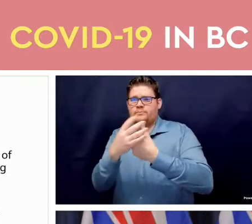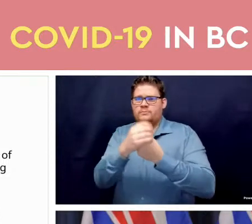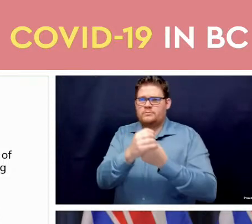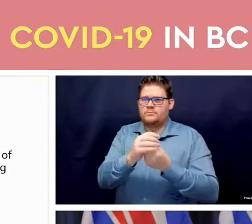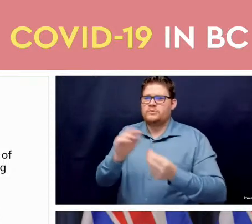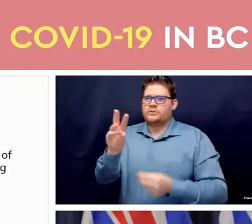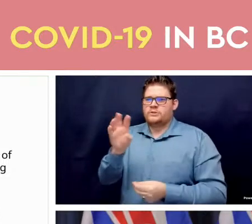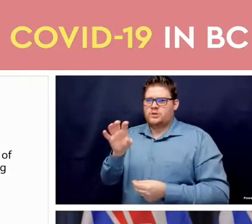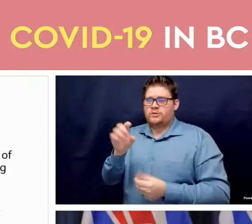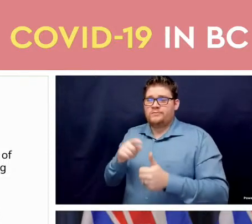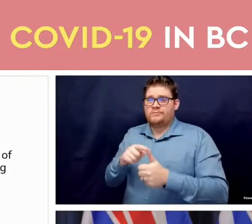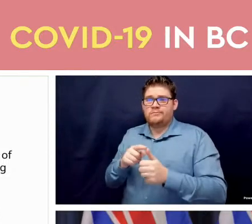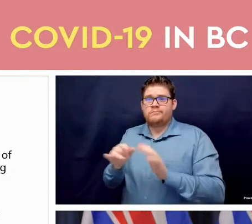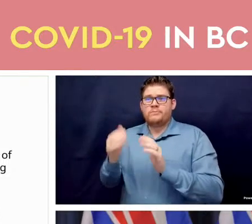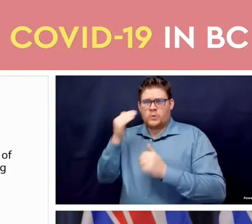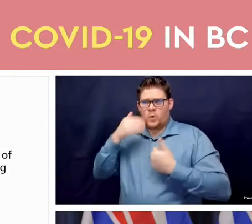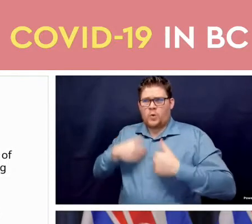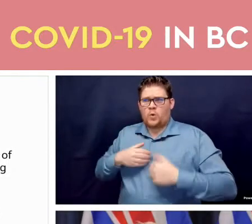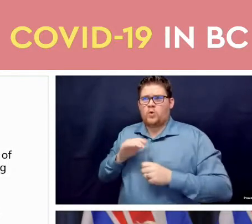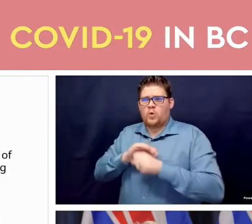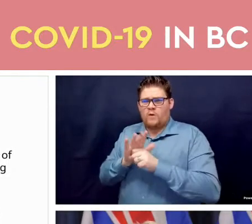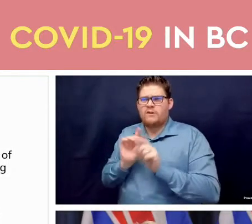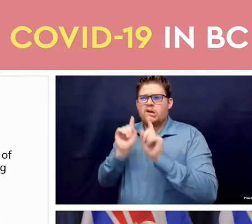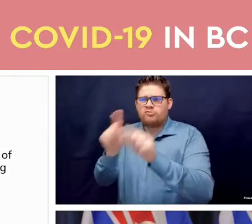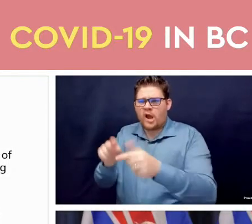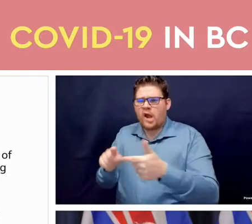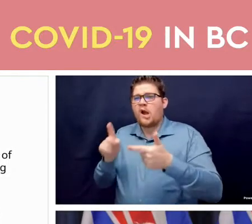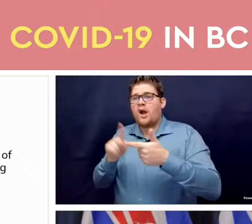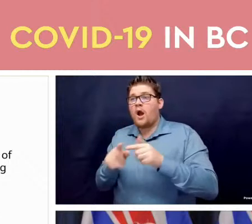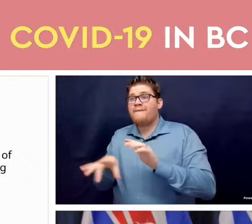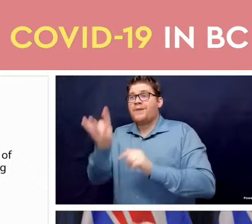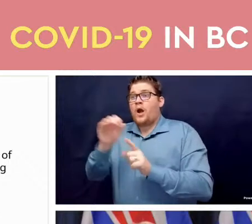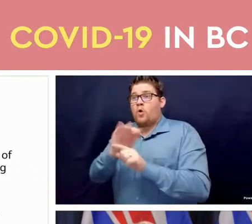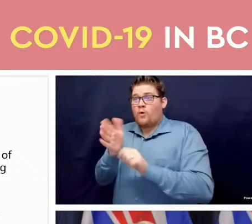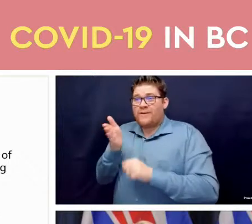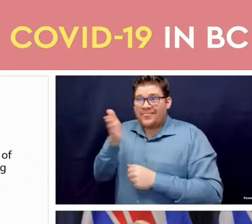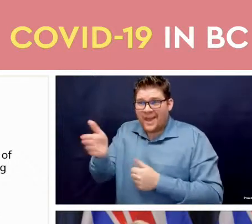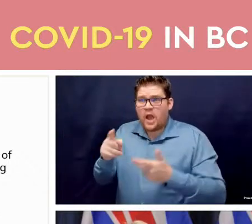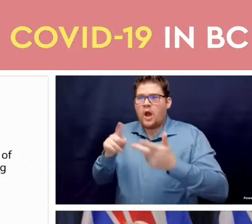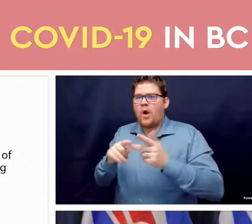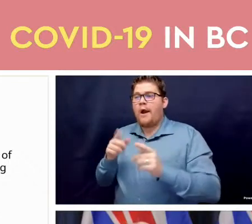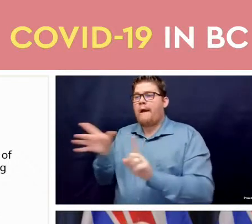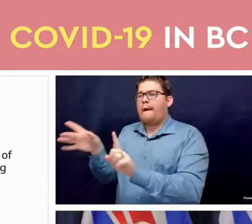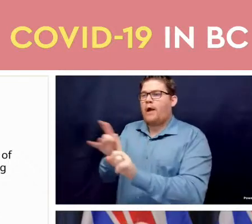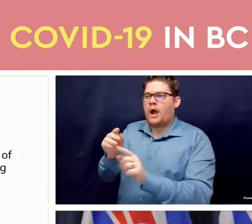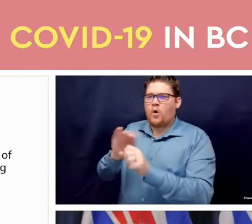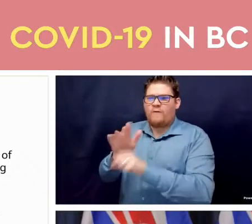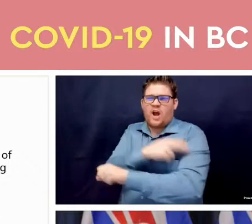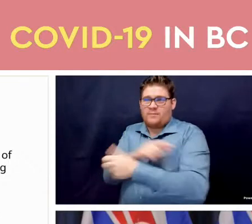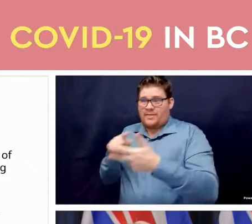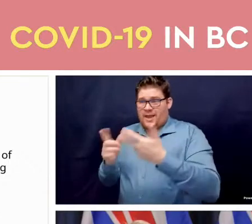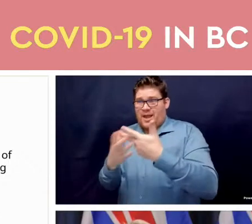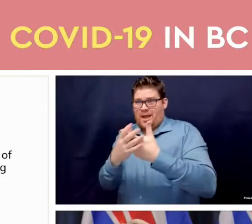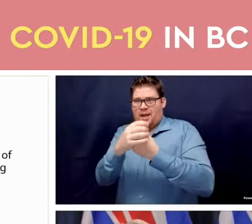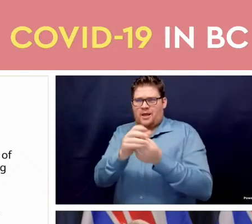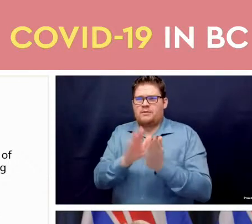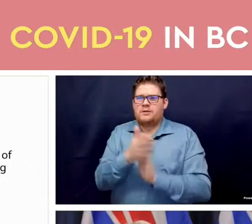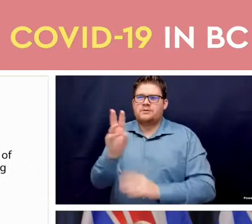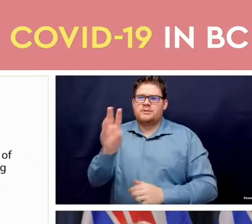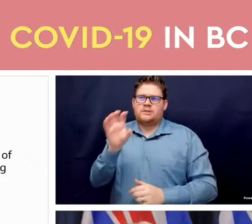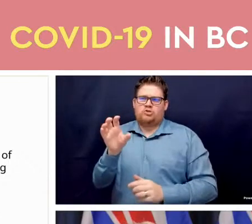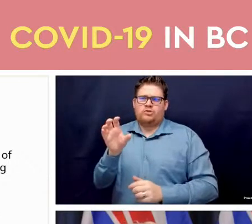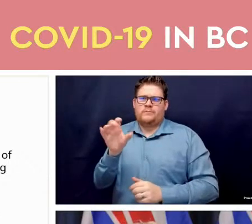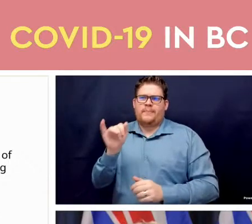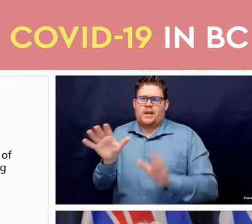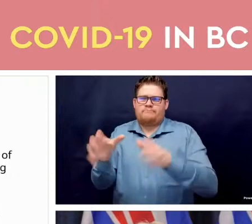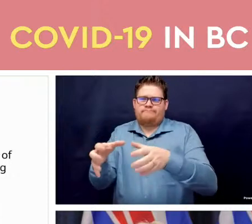in hospital for something else. It also includes people who are hospitalized because of social circumstances, and people